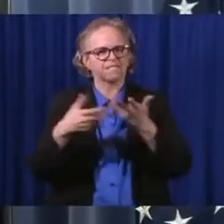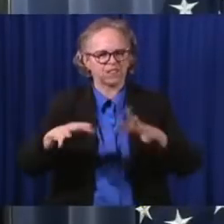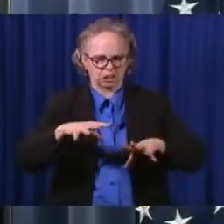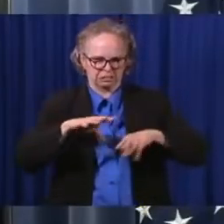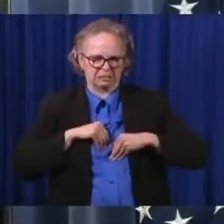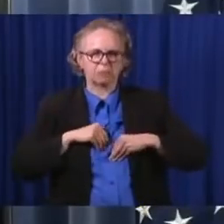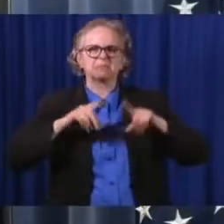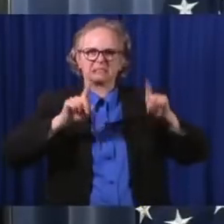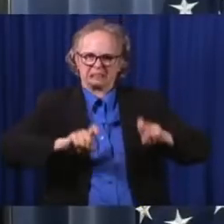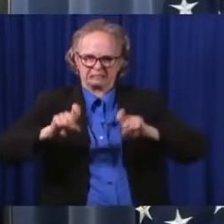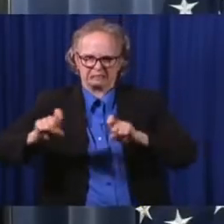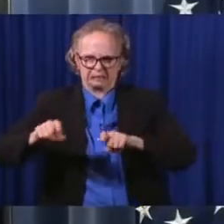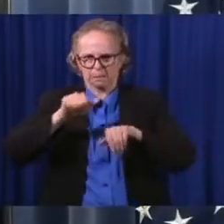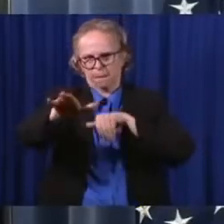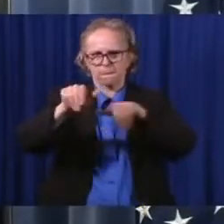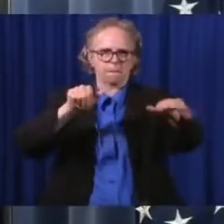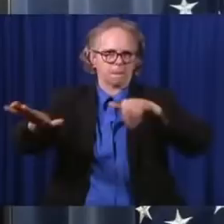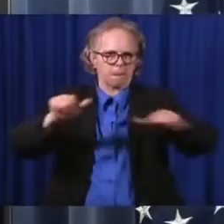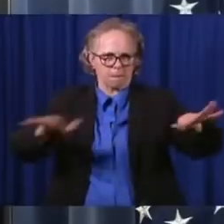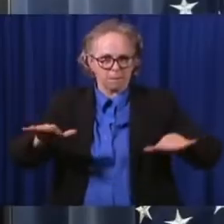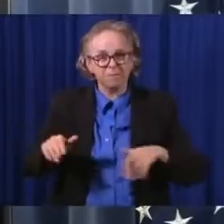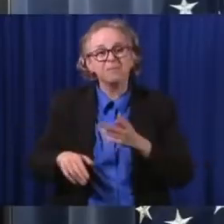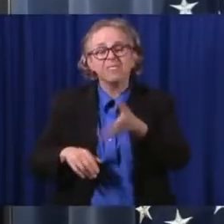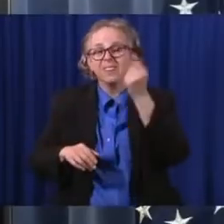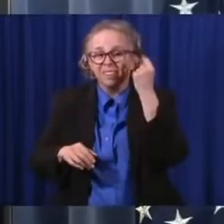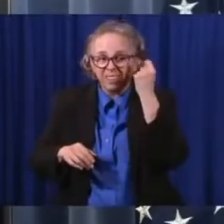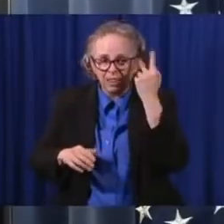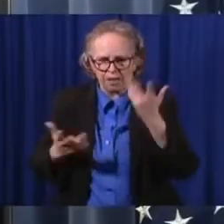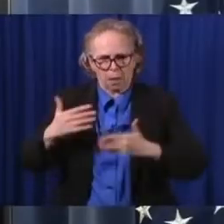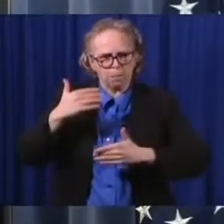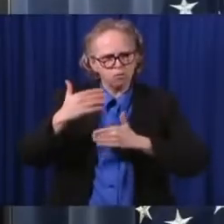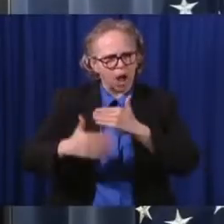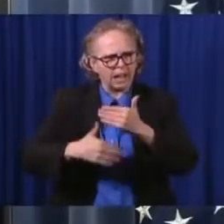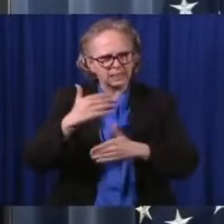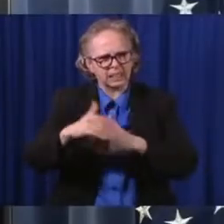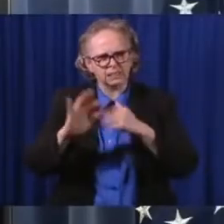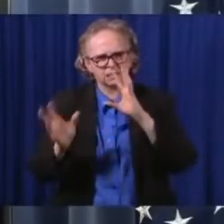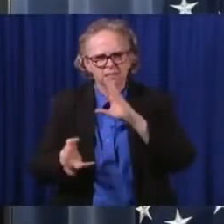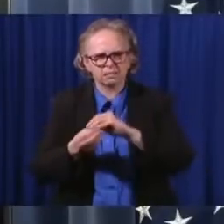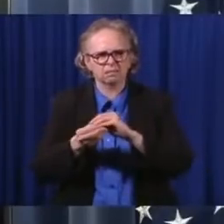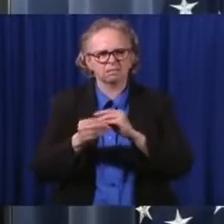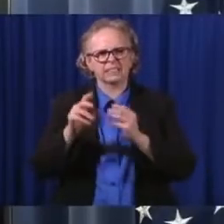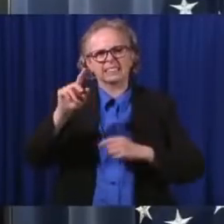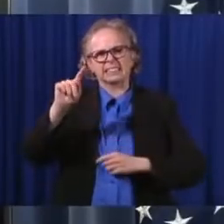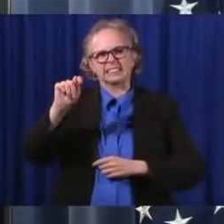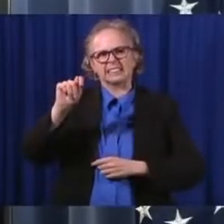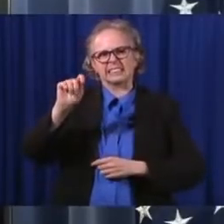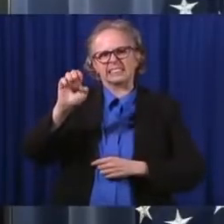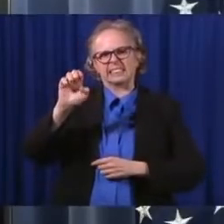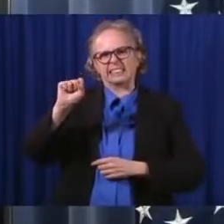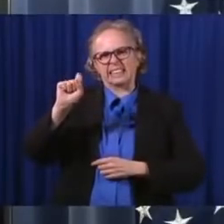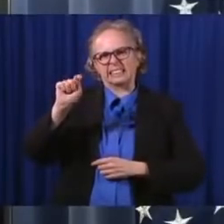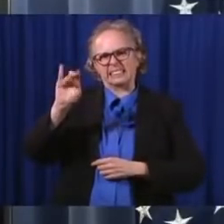entire process is called testing. And on the backside of testing, I think, sir, it's important to say that that part is as important as any